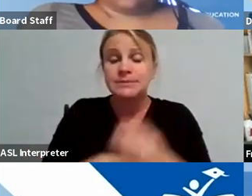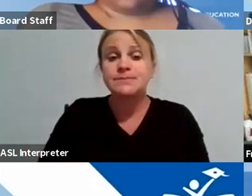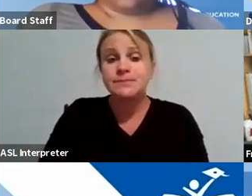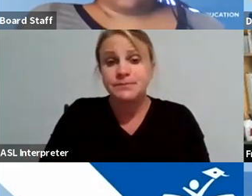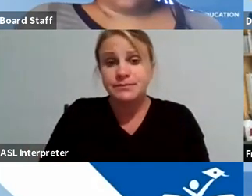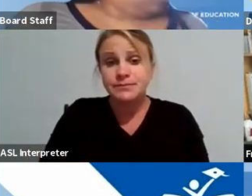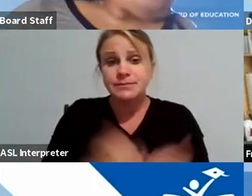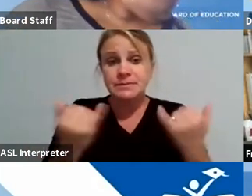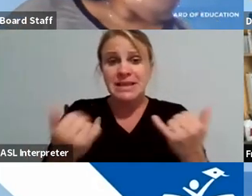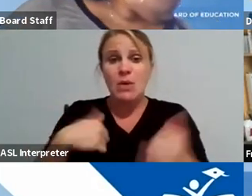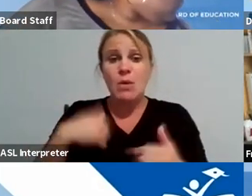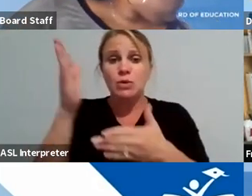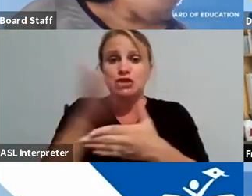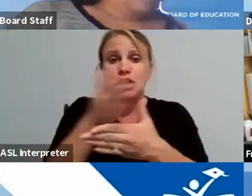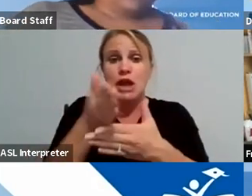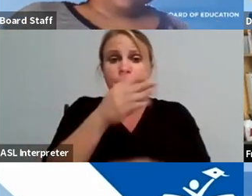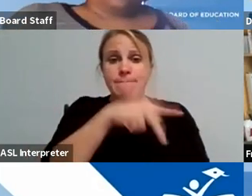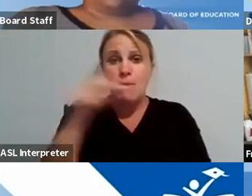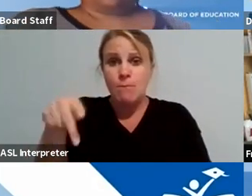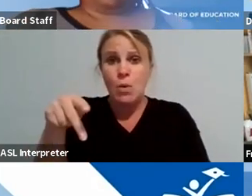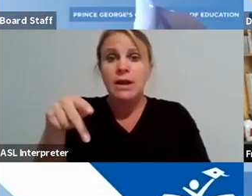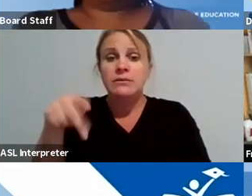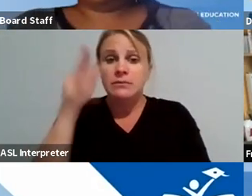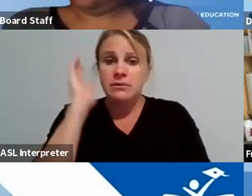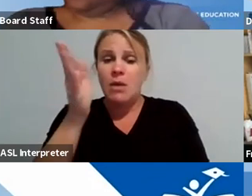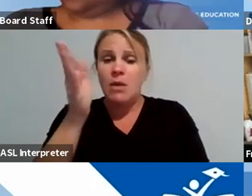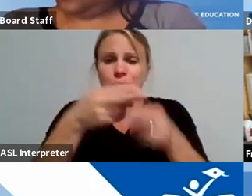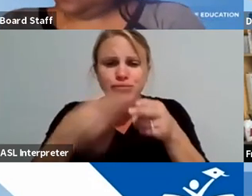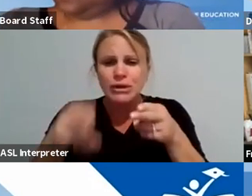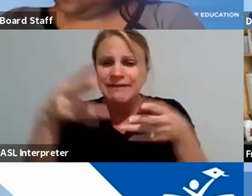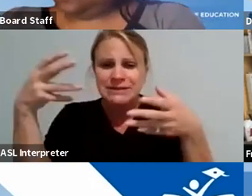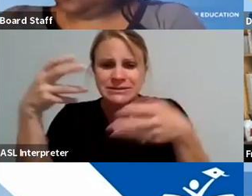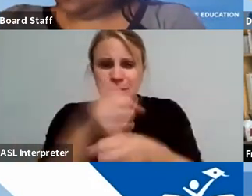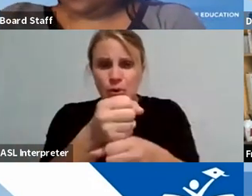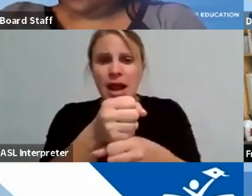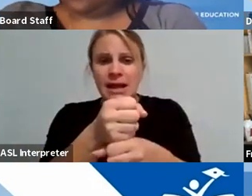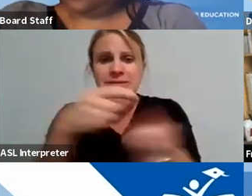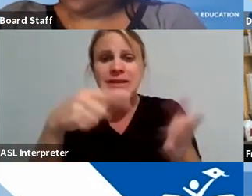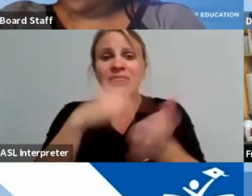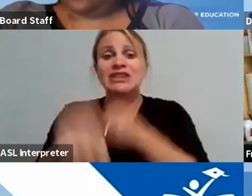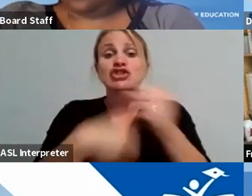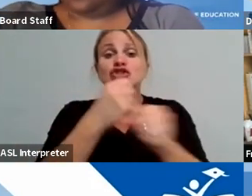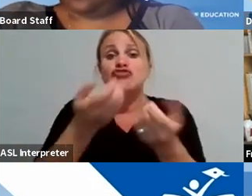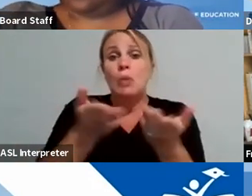right now, I'll share our PowerPoint presentation that will just briefly summarize this year's request.